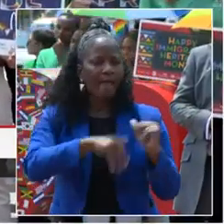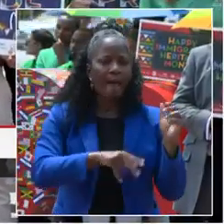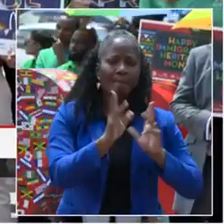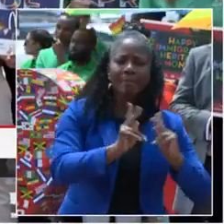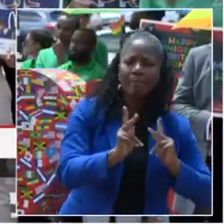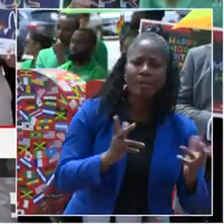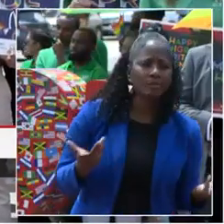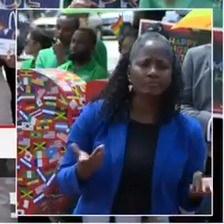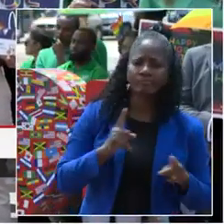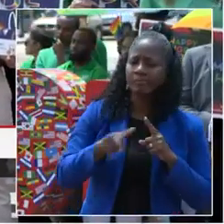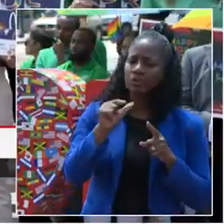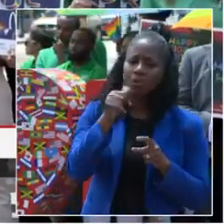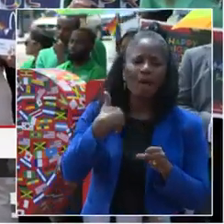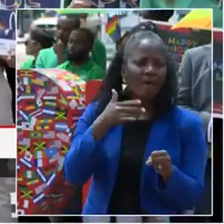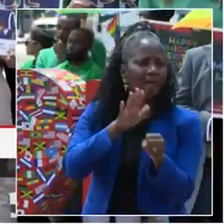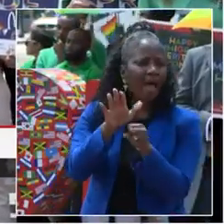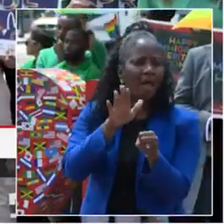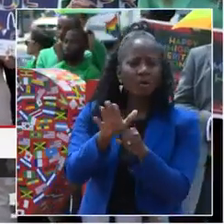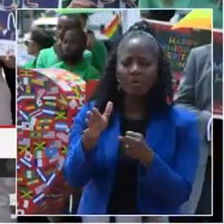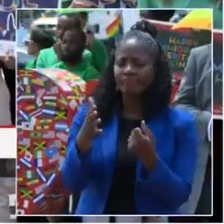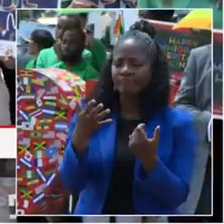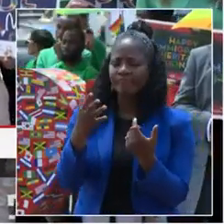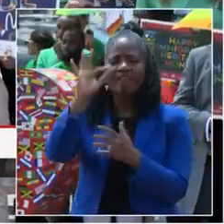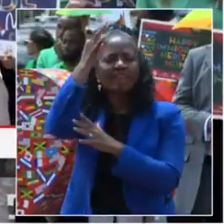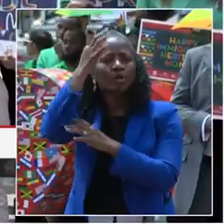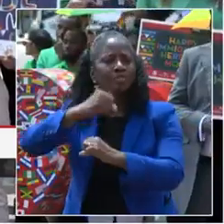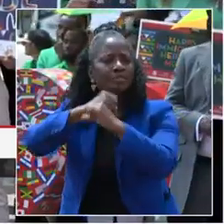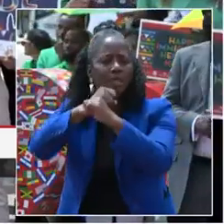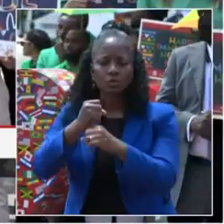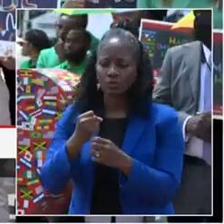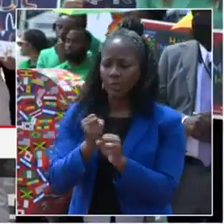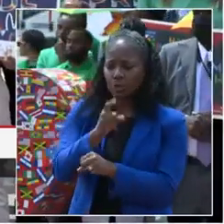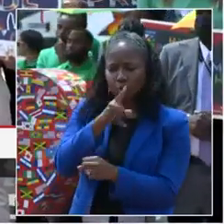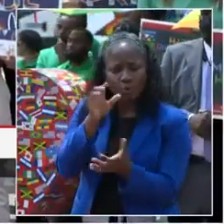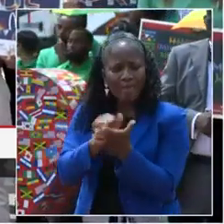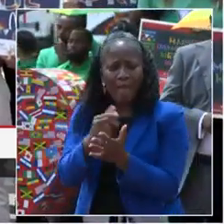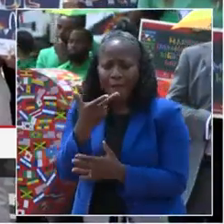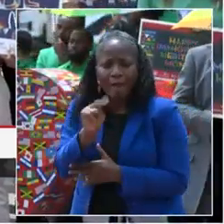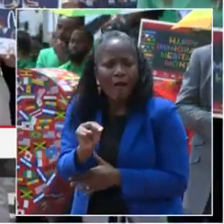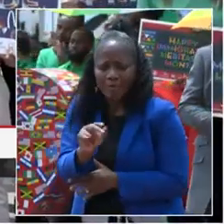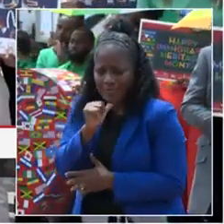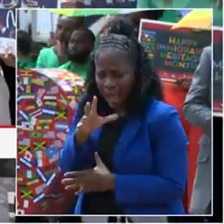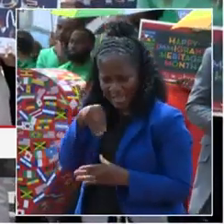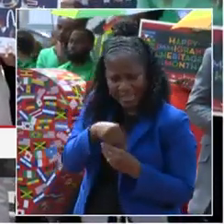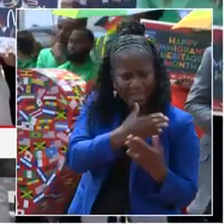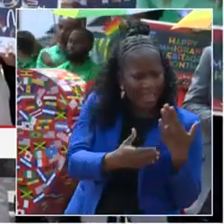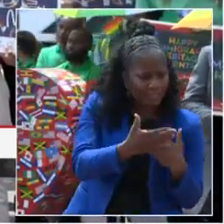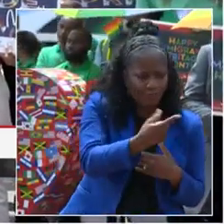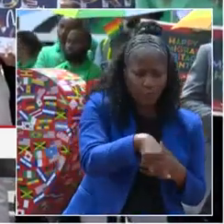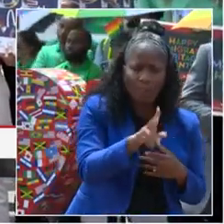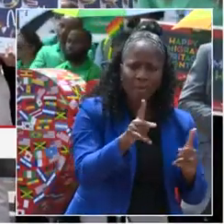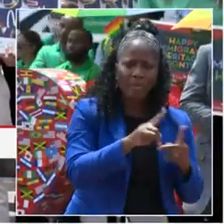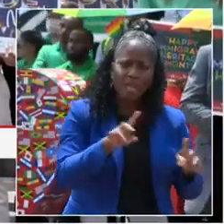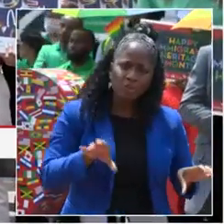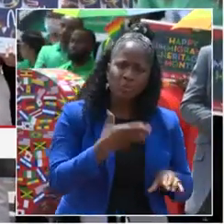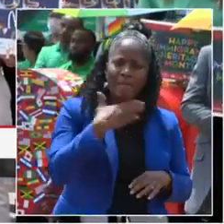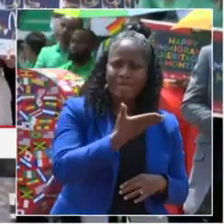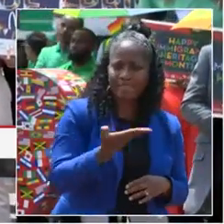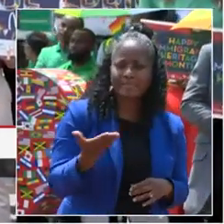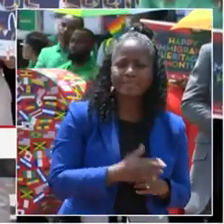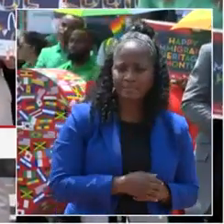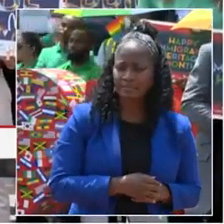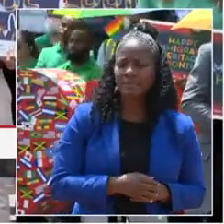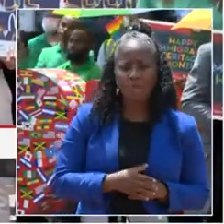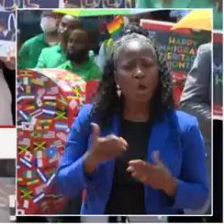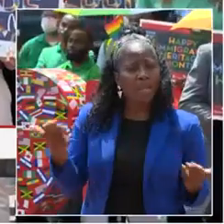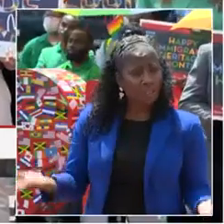don't have adequate federal protections to keep guns out of the hands of people who don't need them. And we in